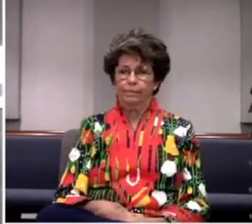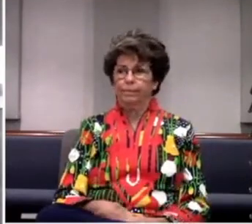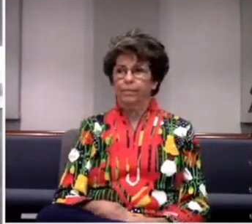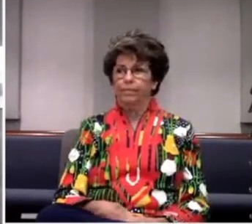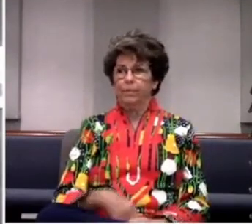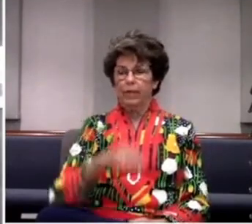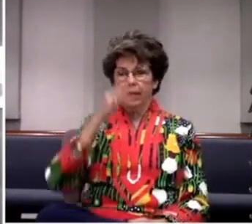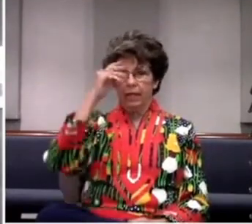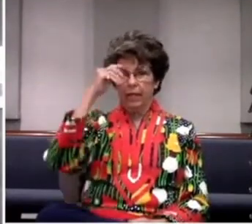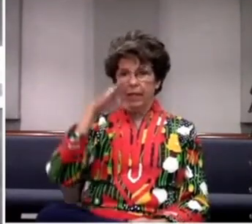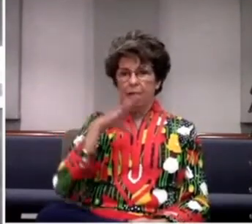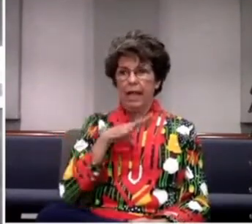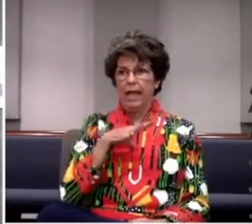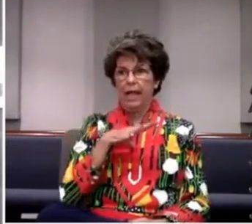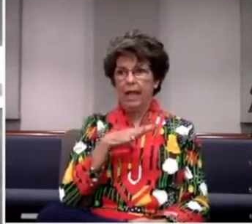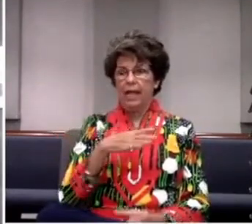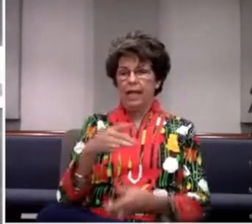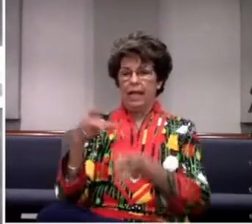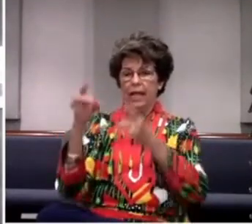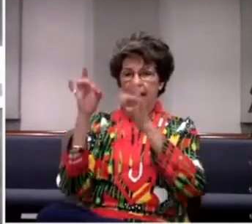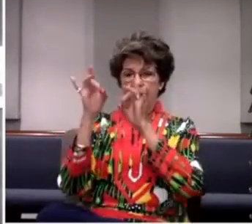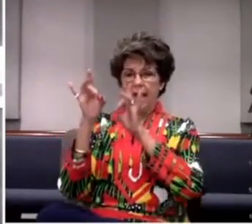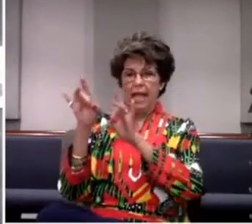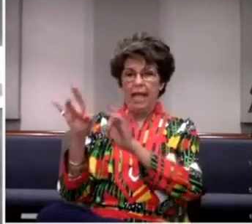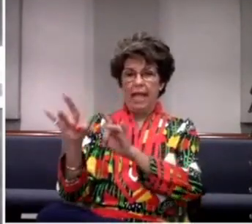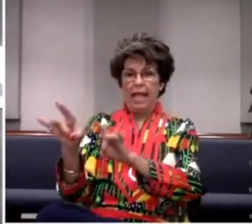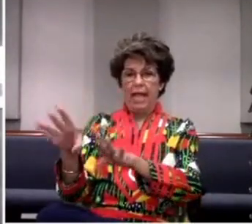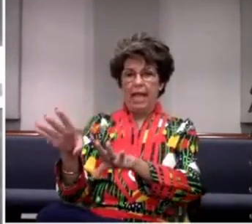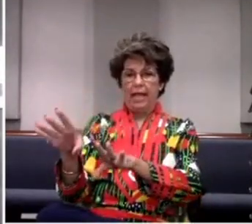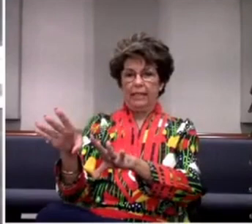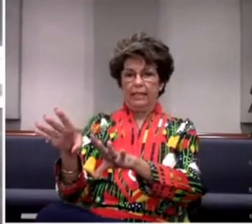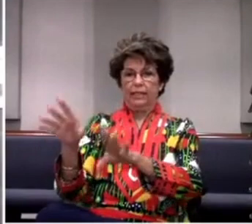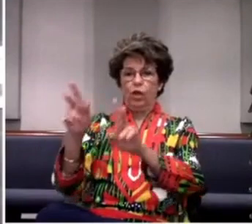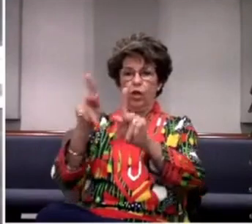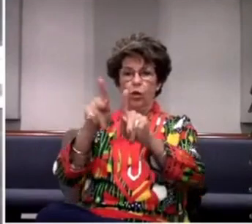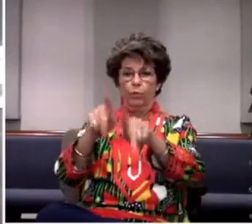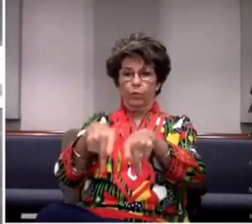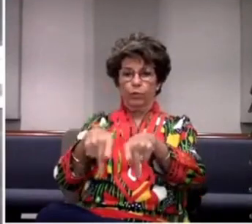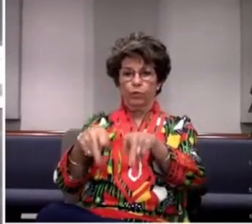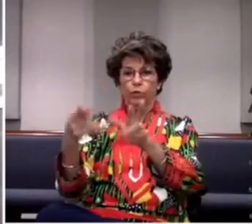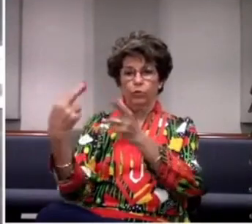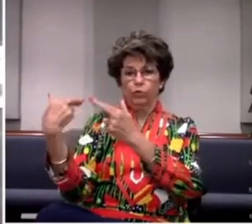Man hates personal responsibility.